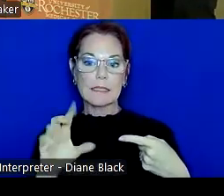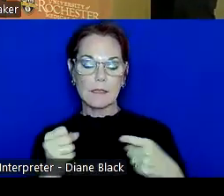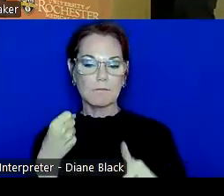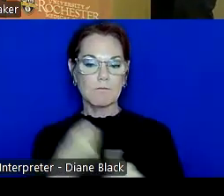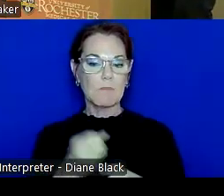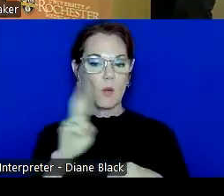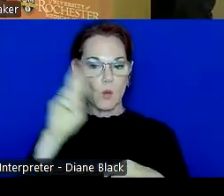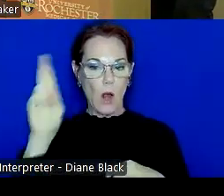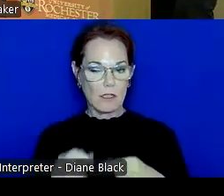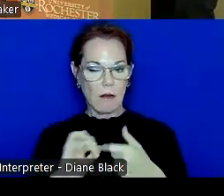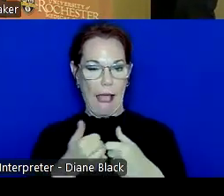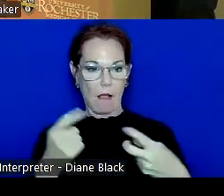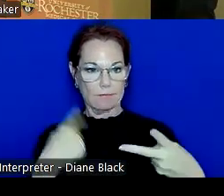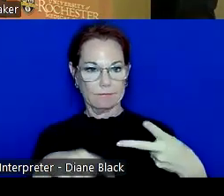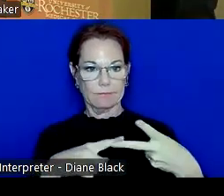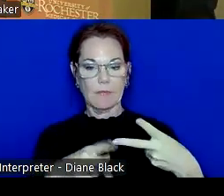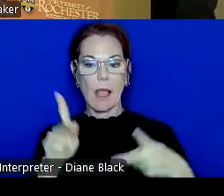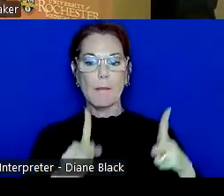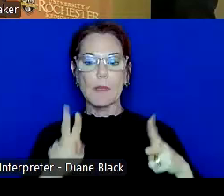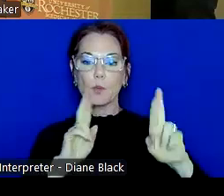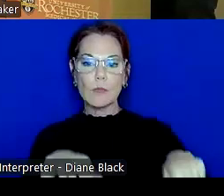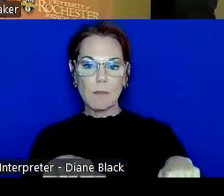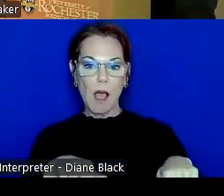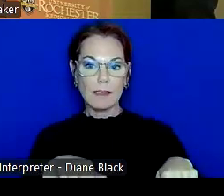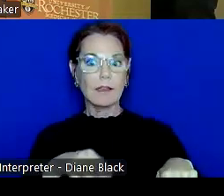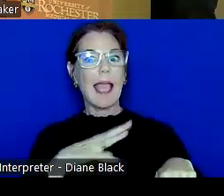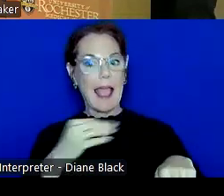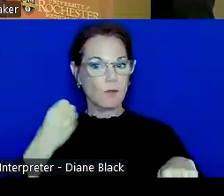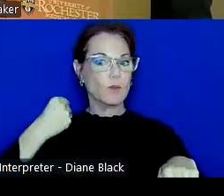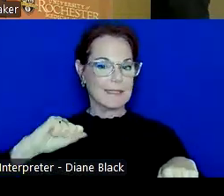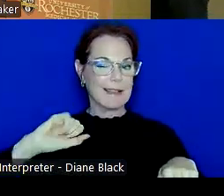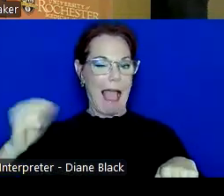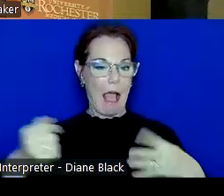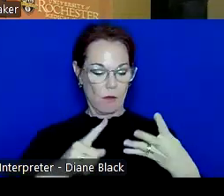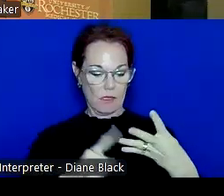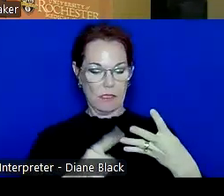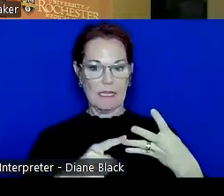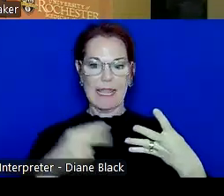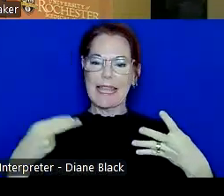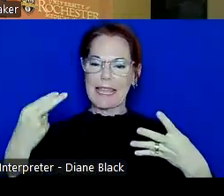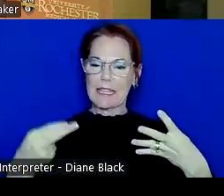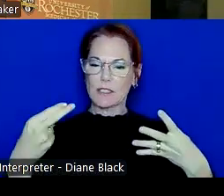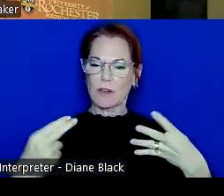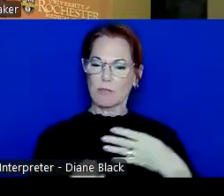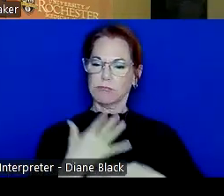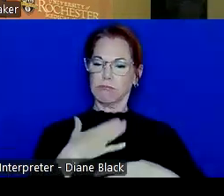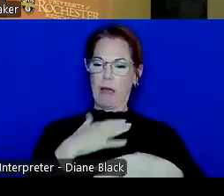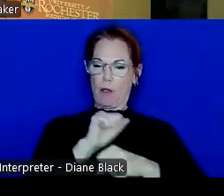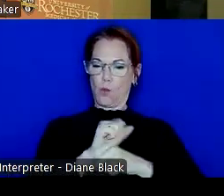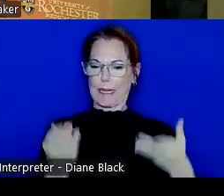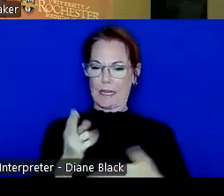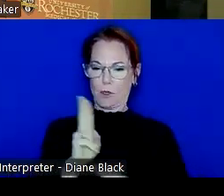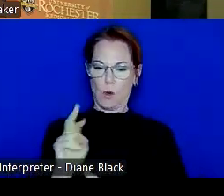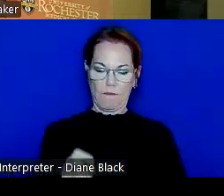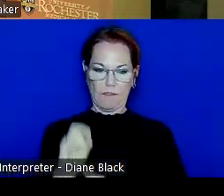Rochester? How have people responded and resisted? How does this history inform my work at URMC and my